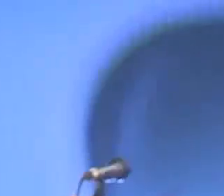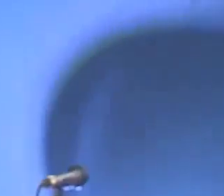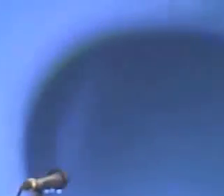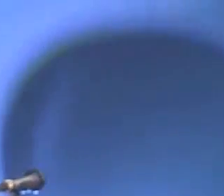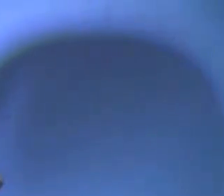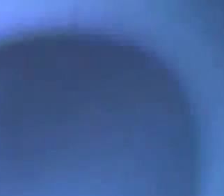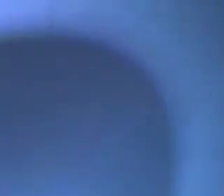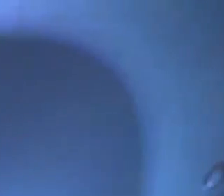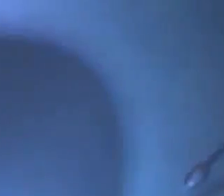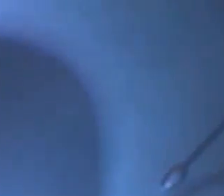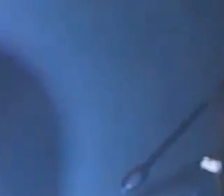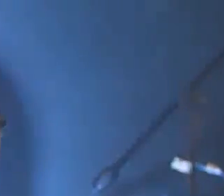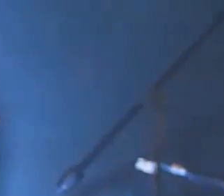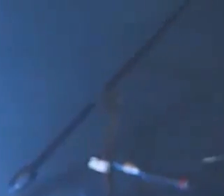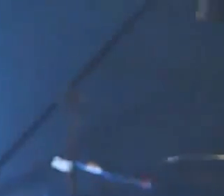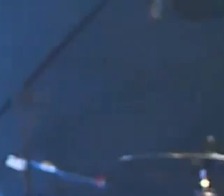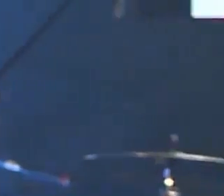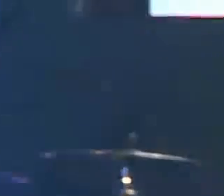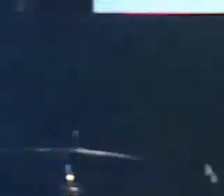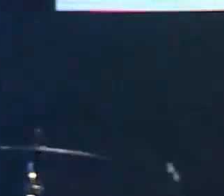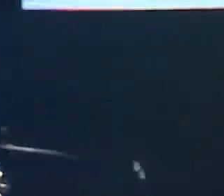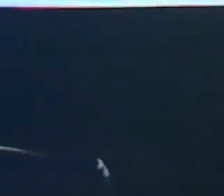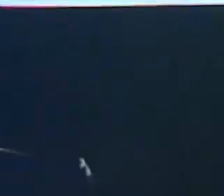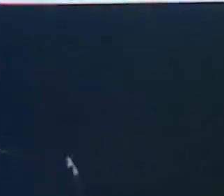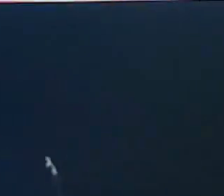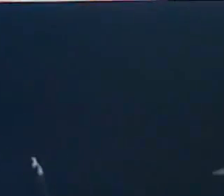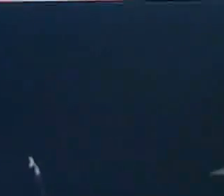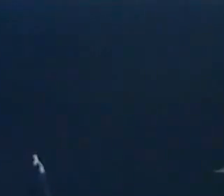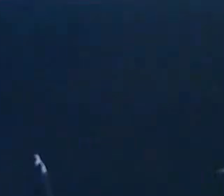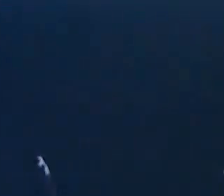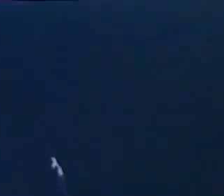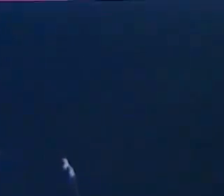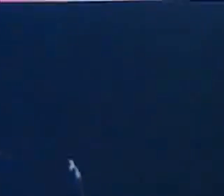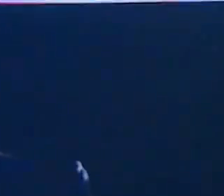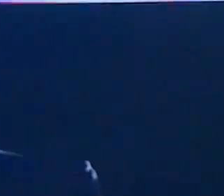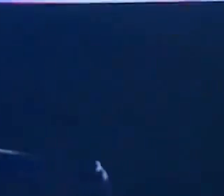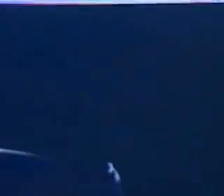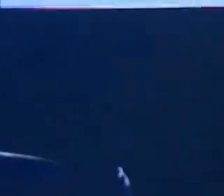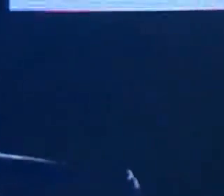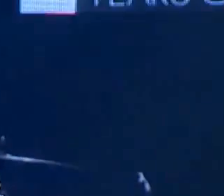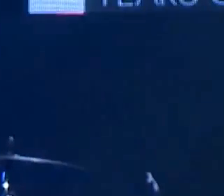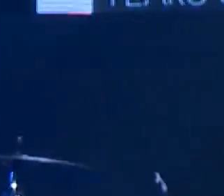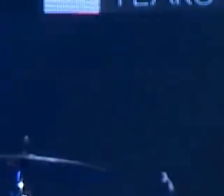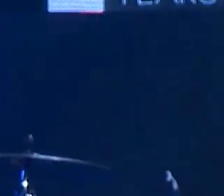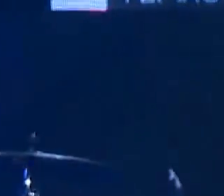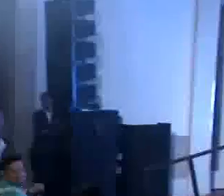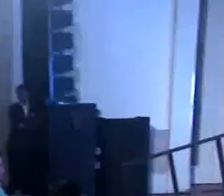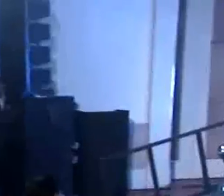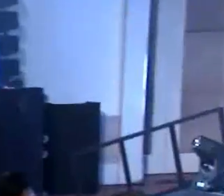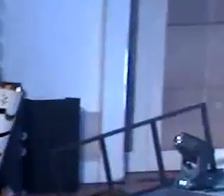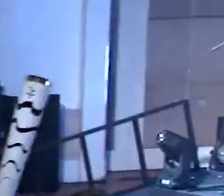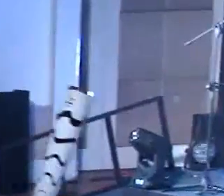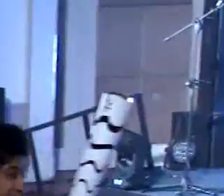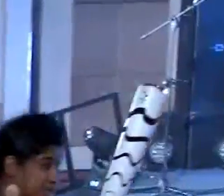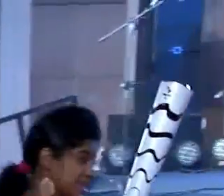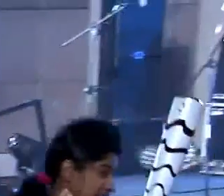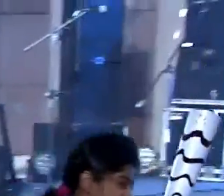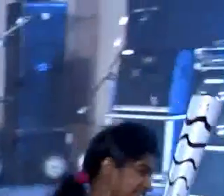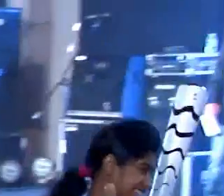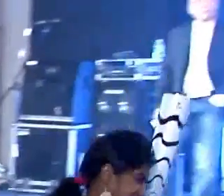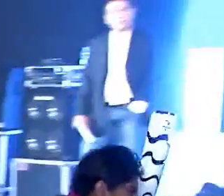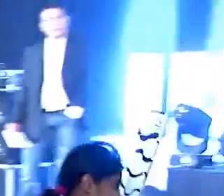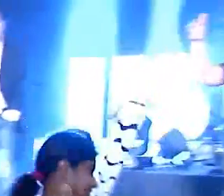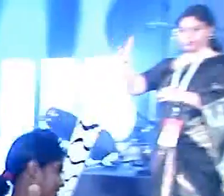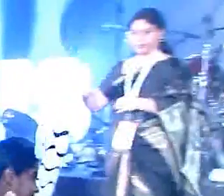Now invite Sanjna with the Olympic torch. Give her a big hand, please.